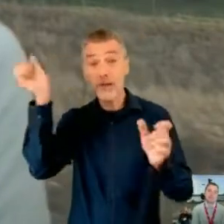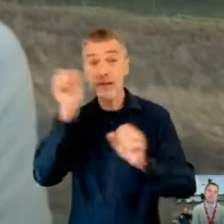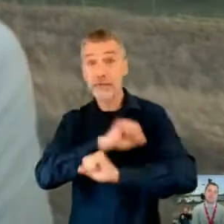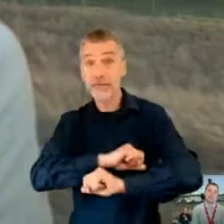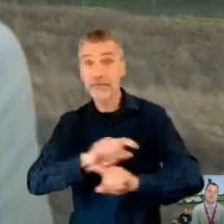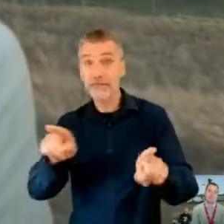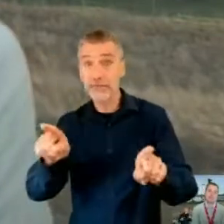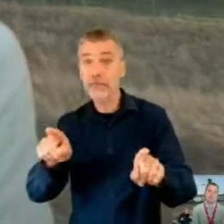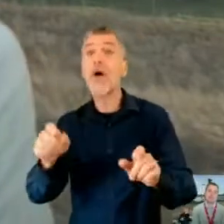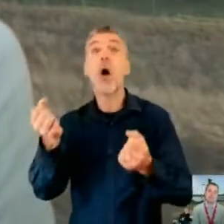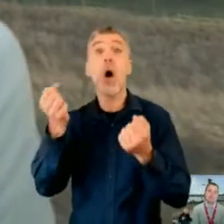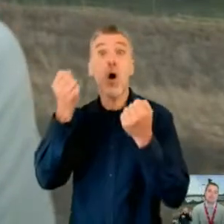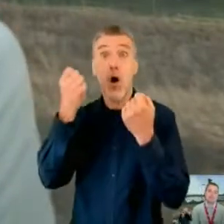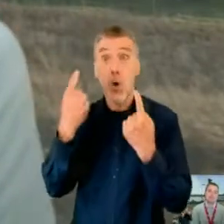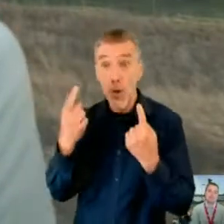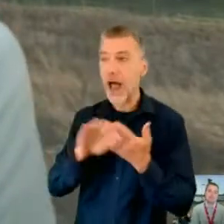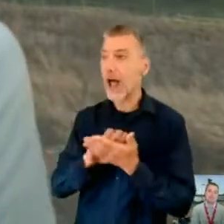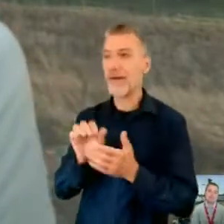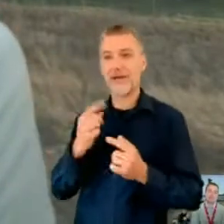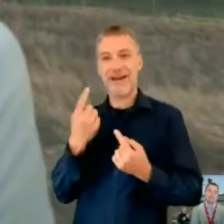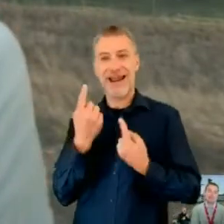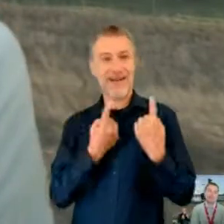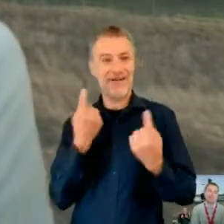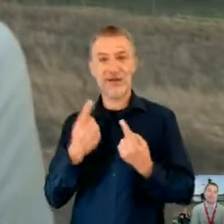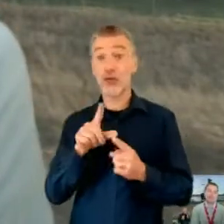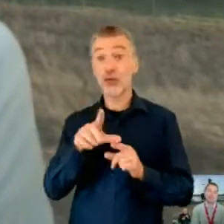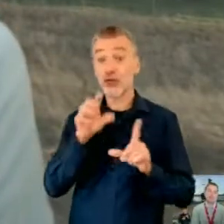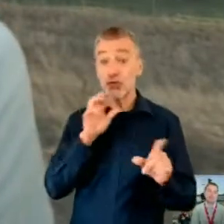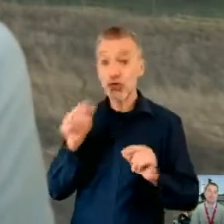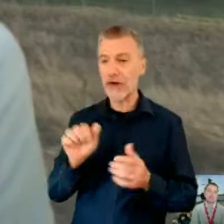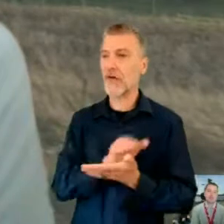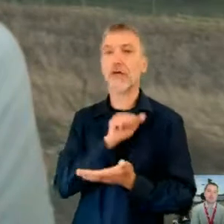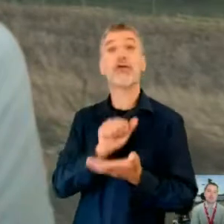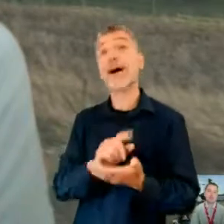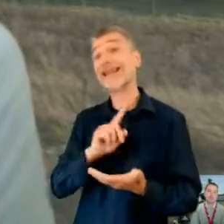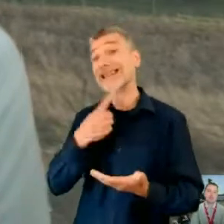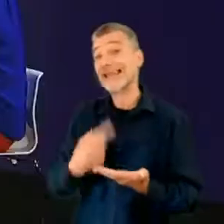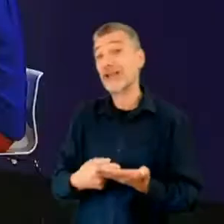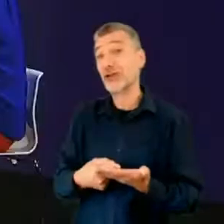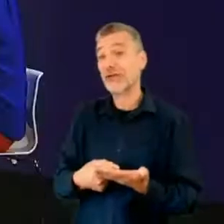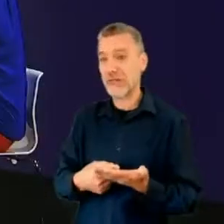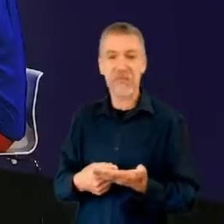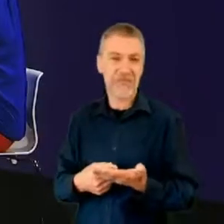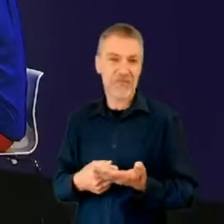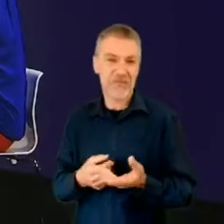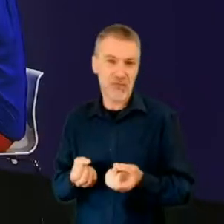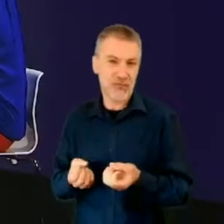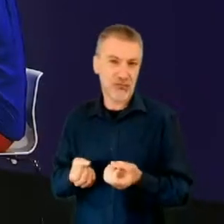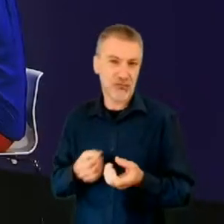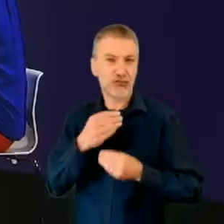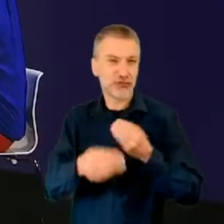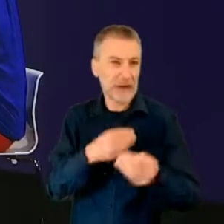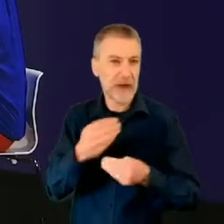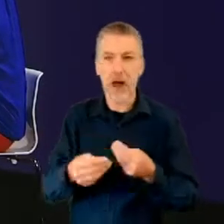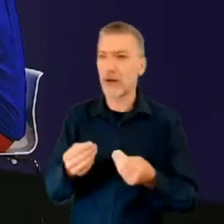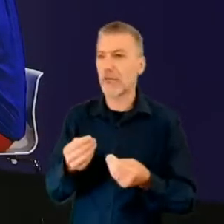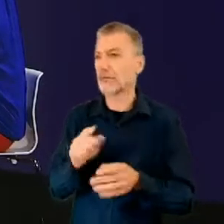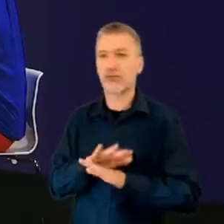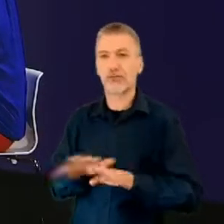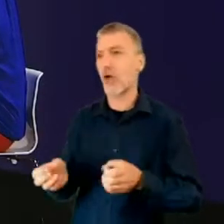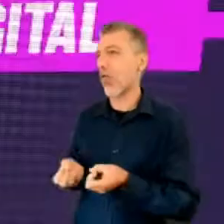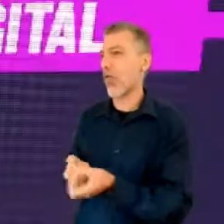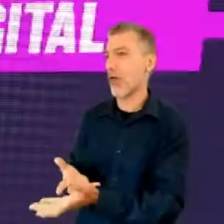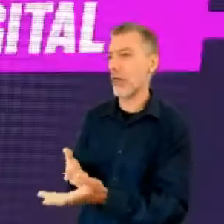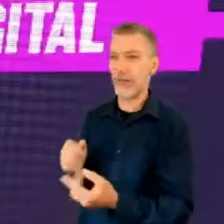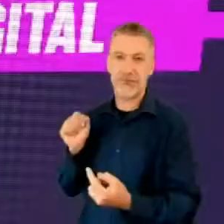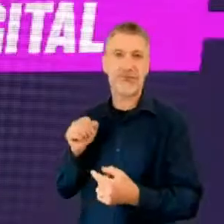decision, which will ultimately help prevent more significant impacts to the environment. That